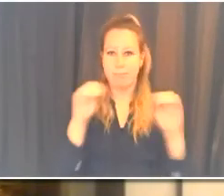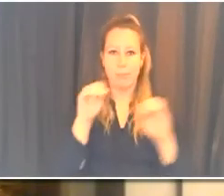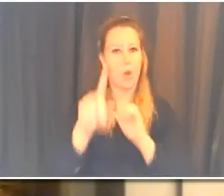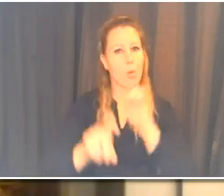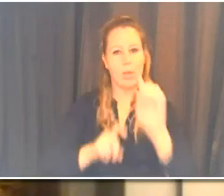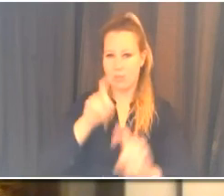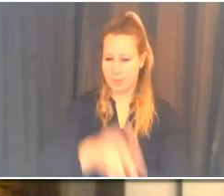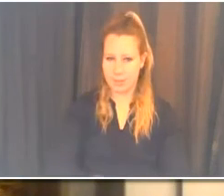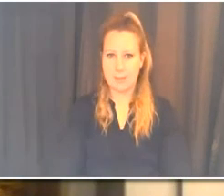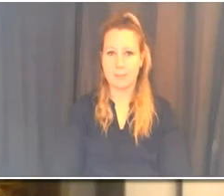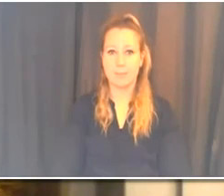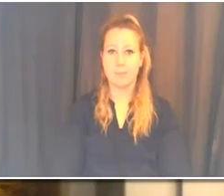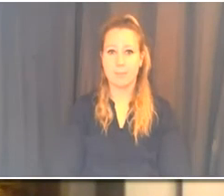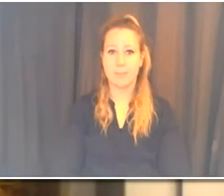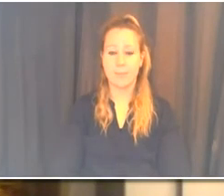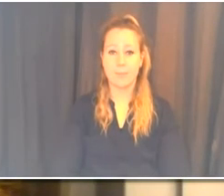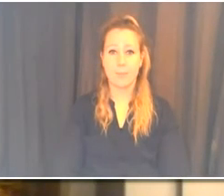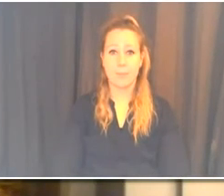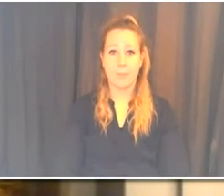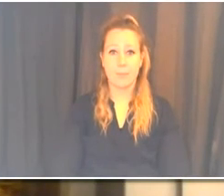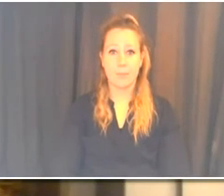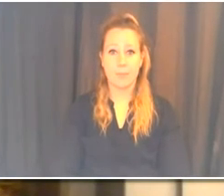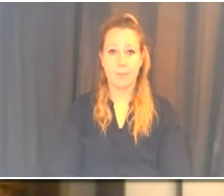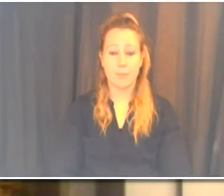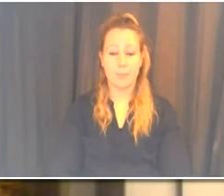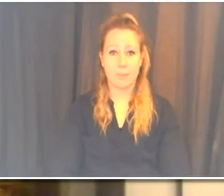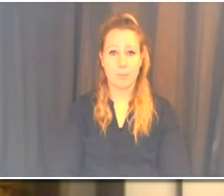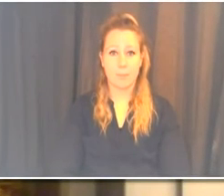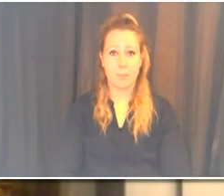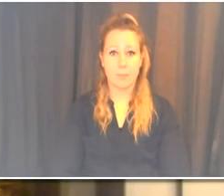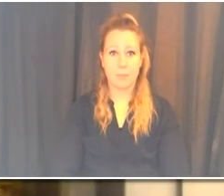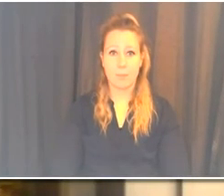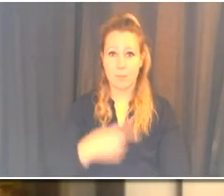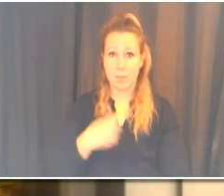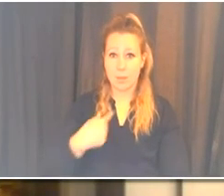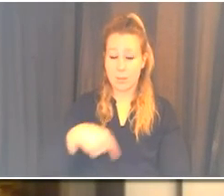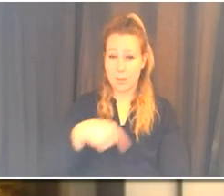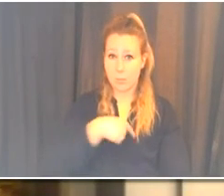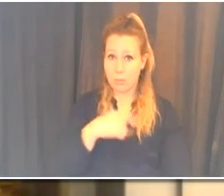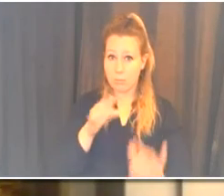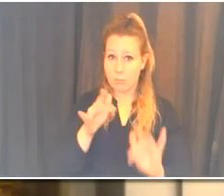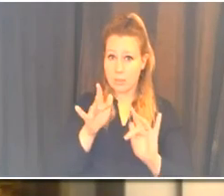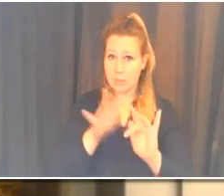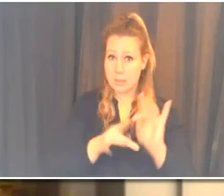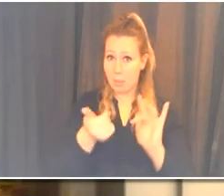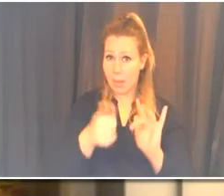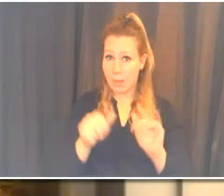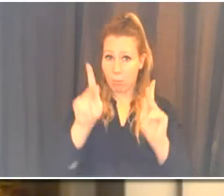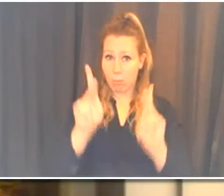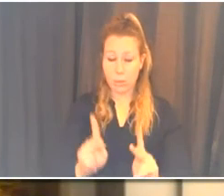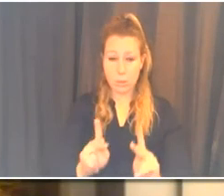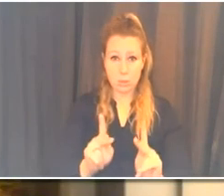function at this point in the participants panel and we will call on you in the order that hands have been raised